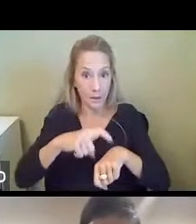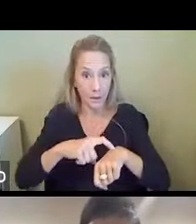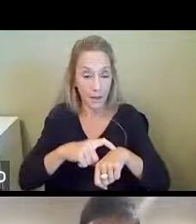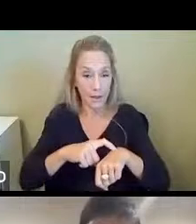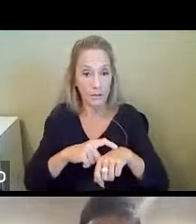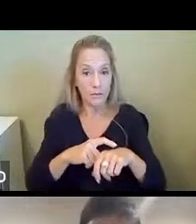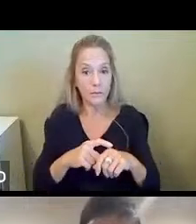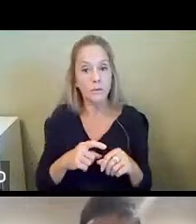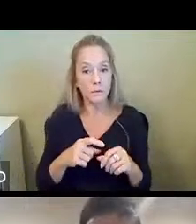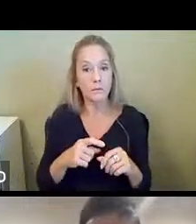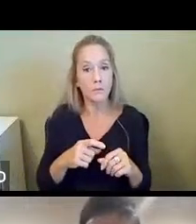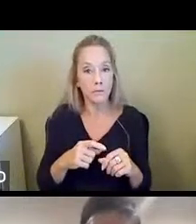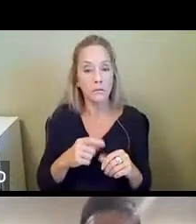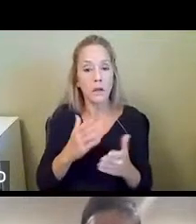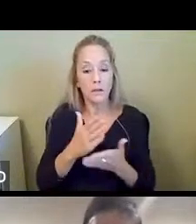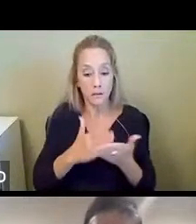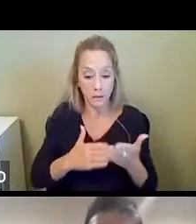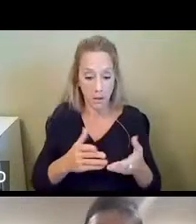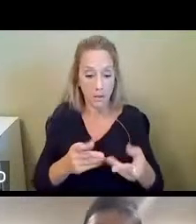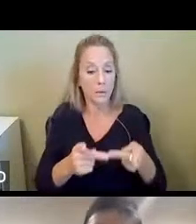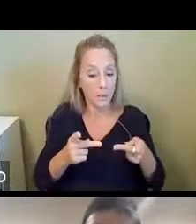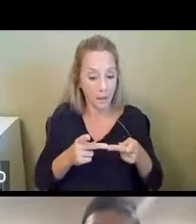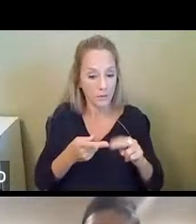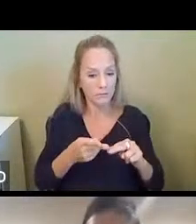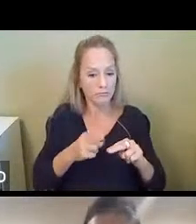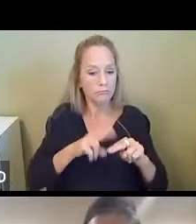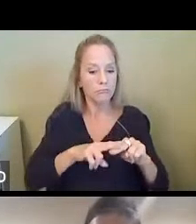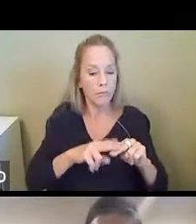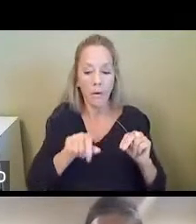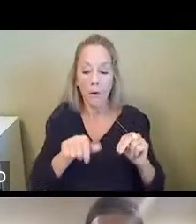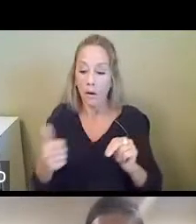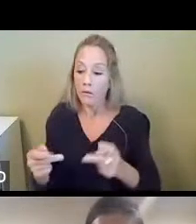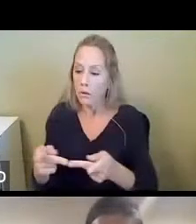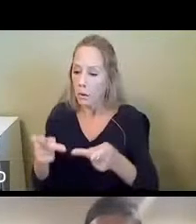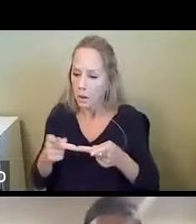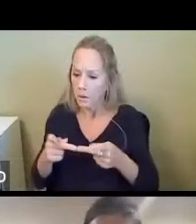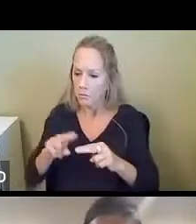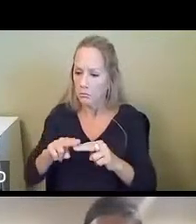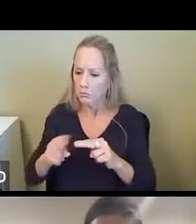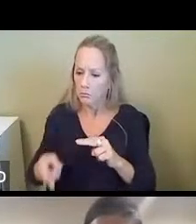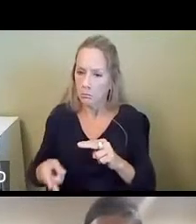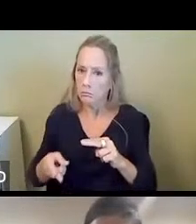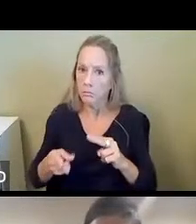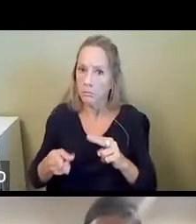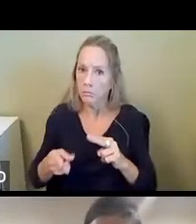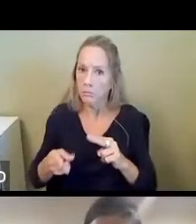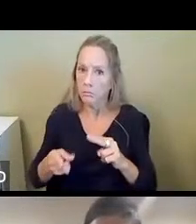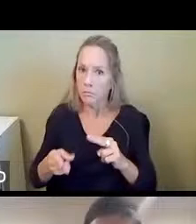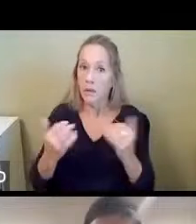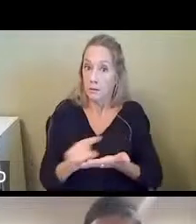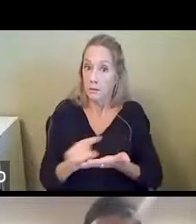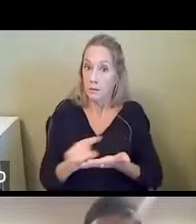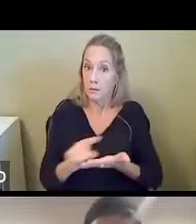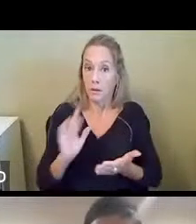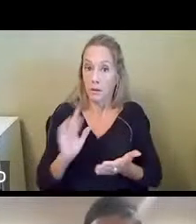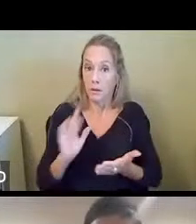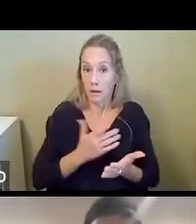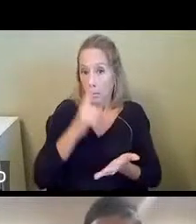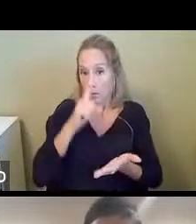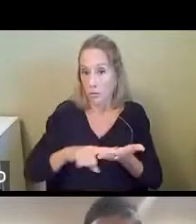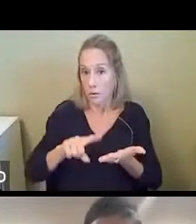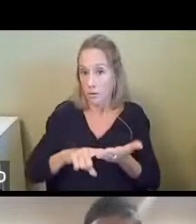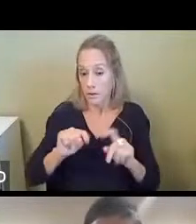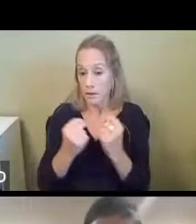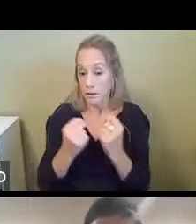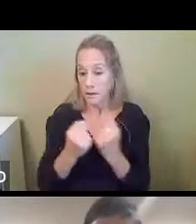in the virus in some locations and a decrease in others. This week, our research team is conducting continuous